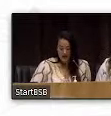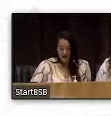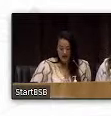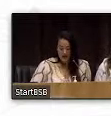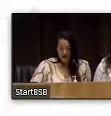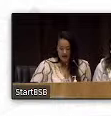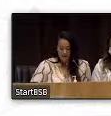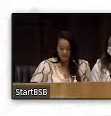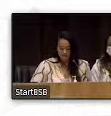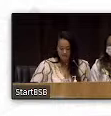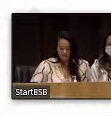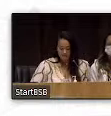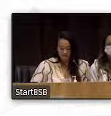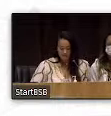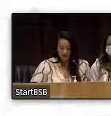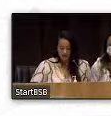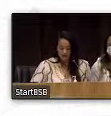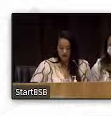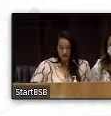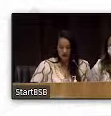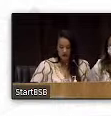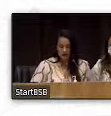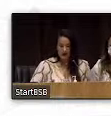saw about that